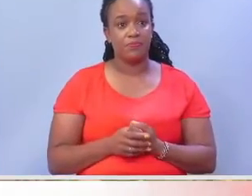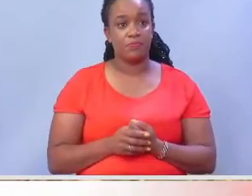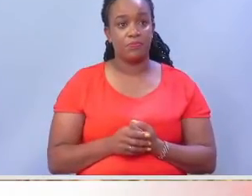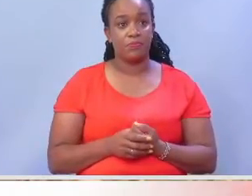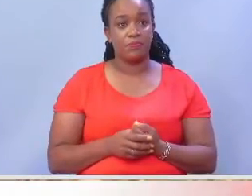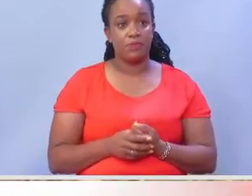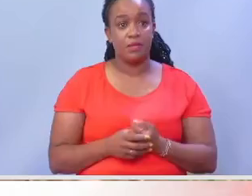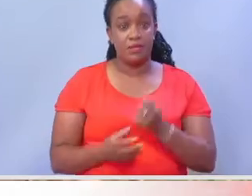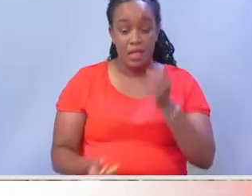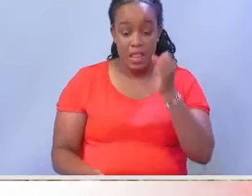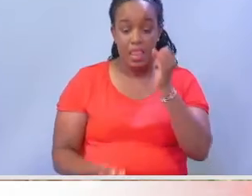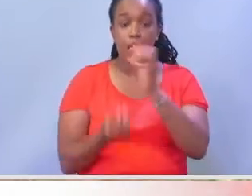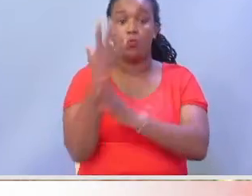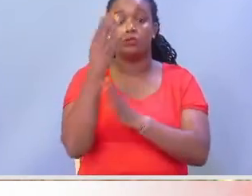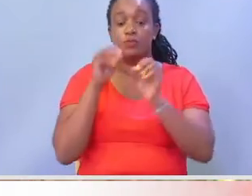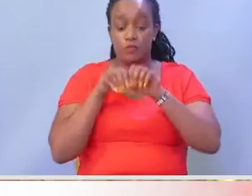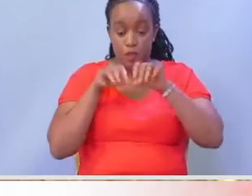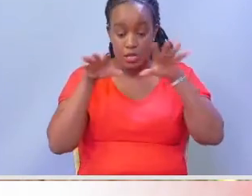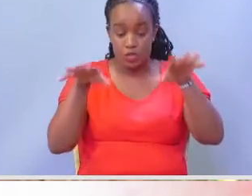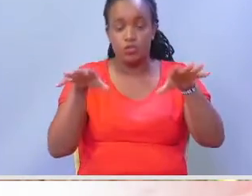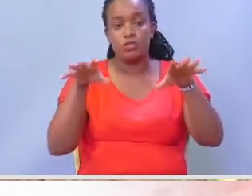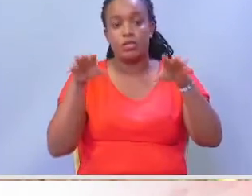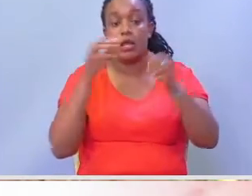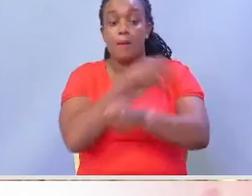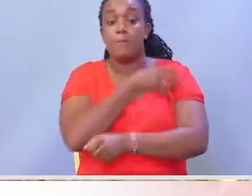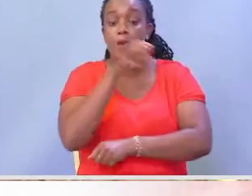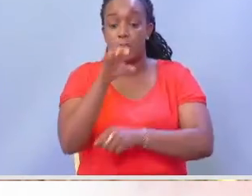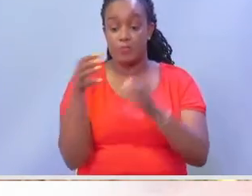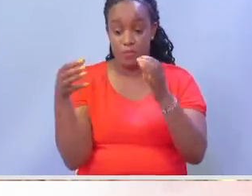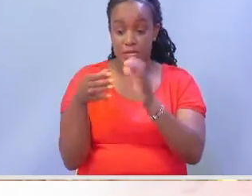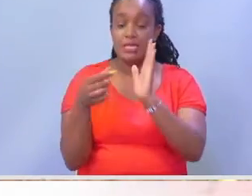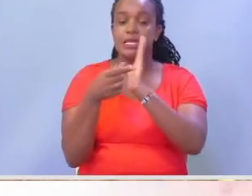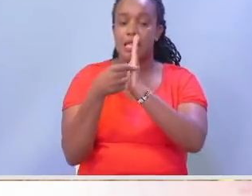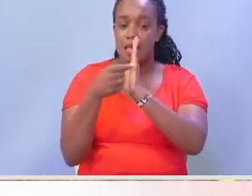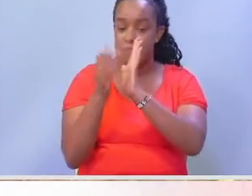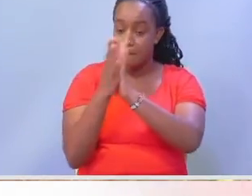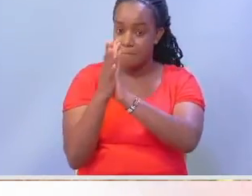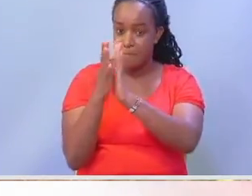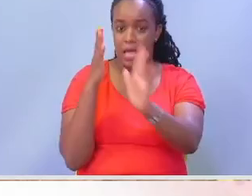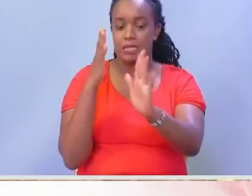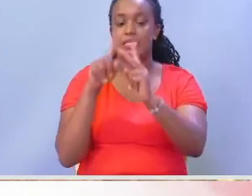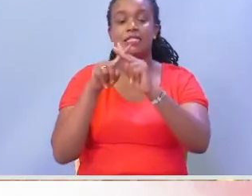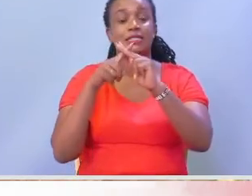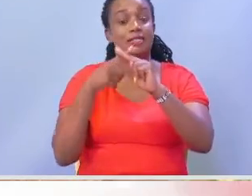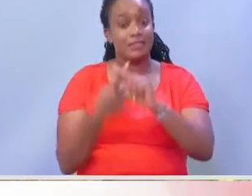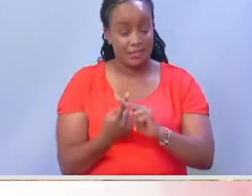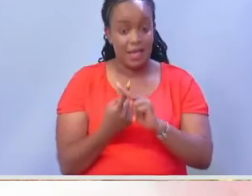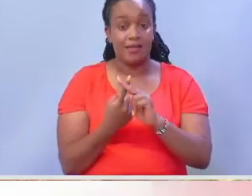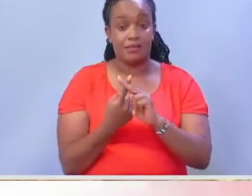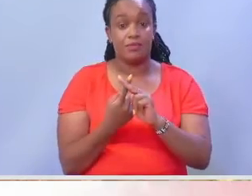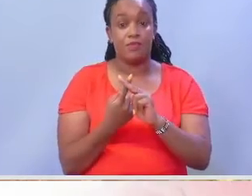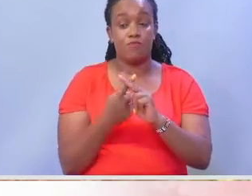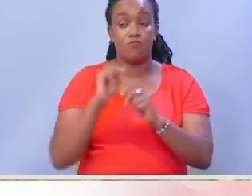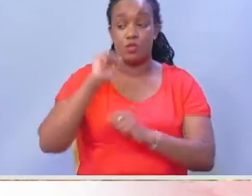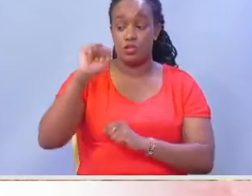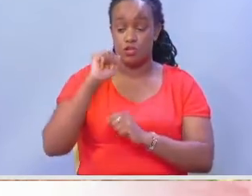The launch of Devolution Empowerment Party, famously known as BAS, is the beginning of the political formations as we